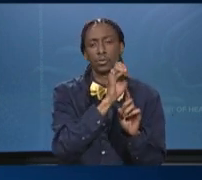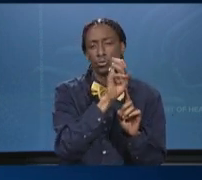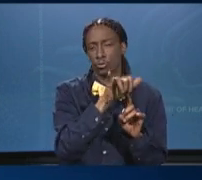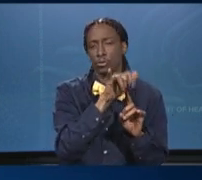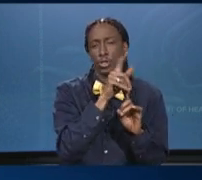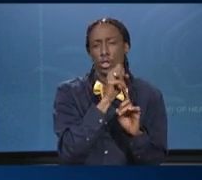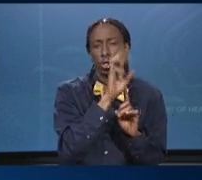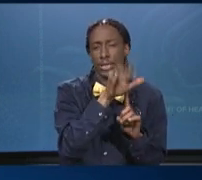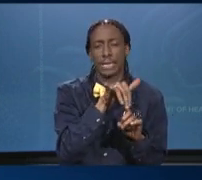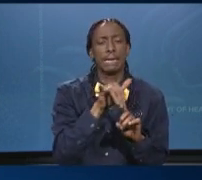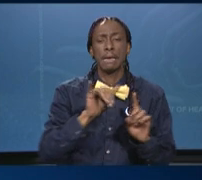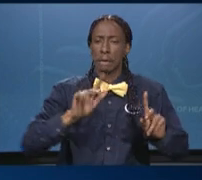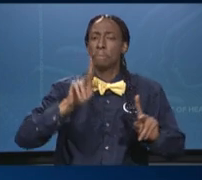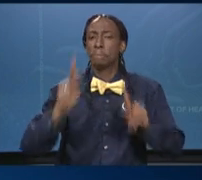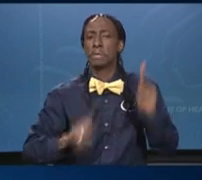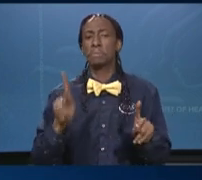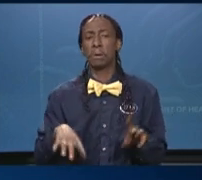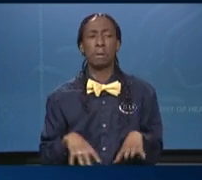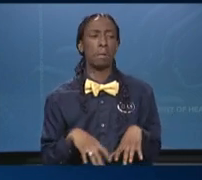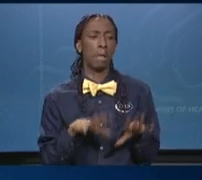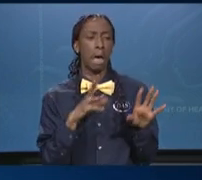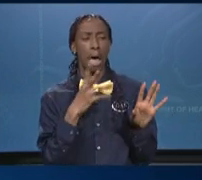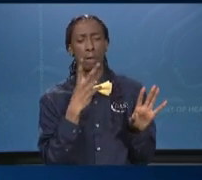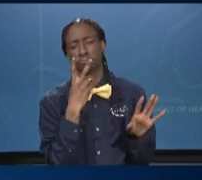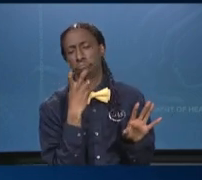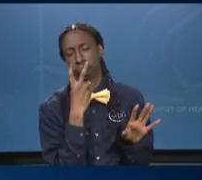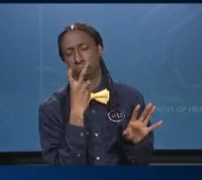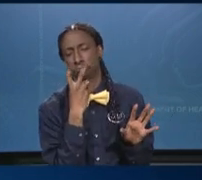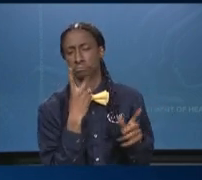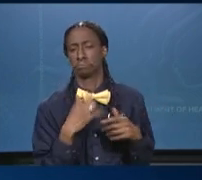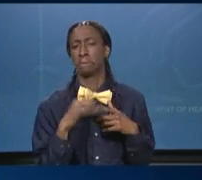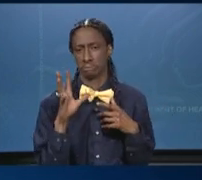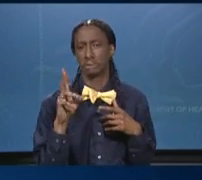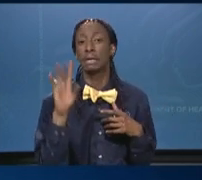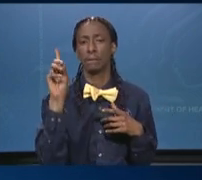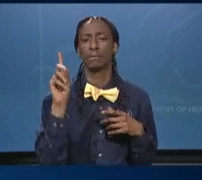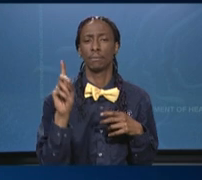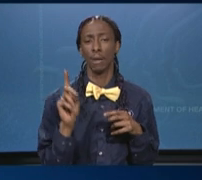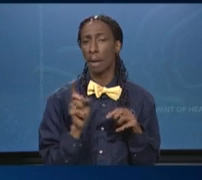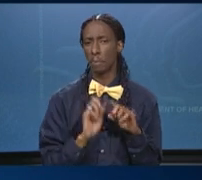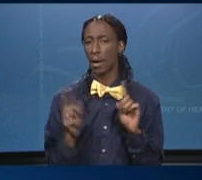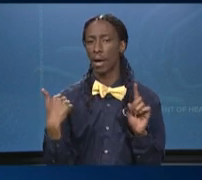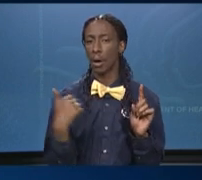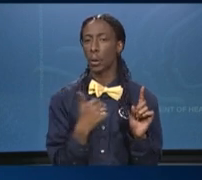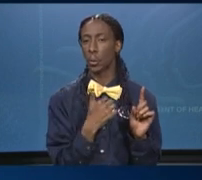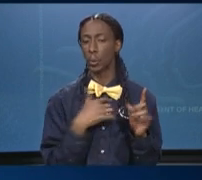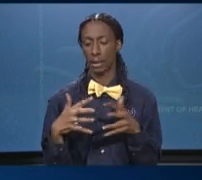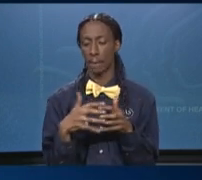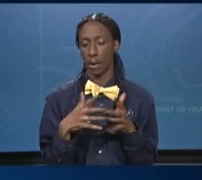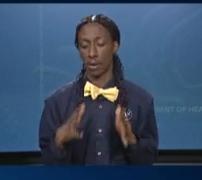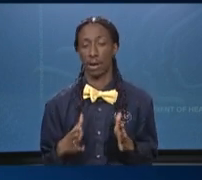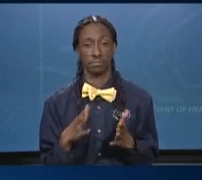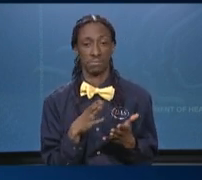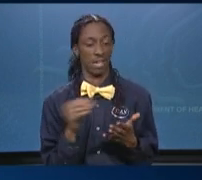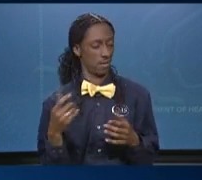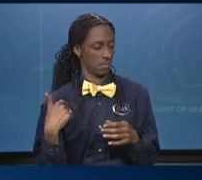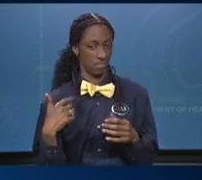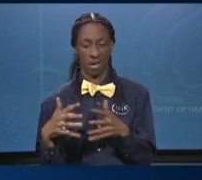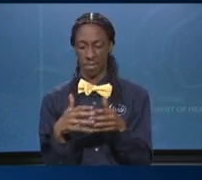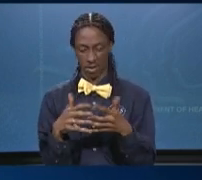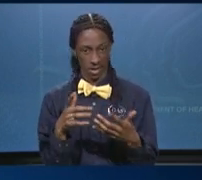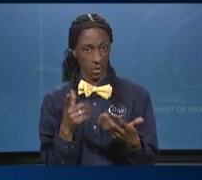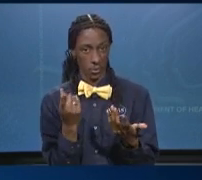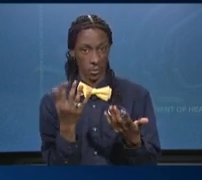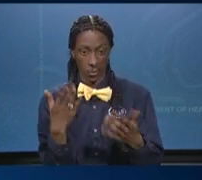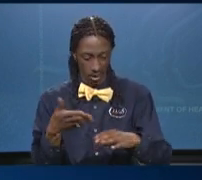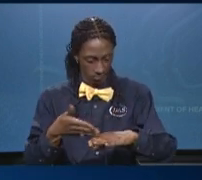people were naysayers. People were deniers. But we're America, and we make progress. We move forward. And so